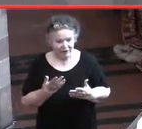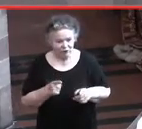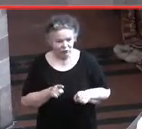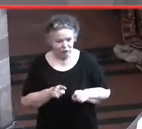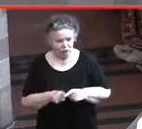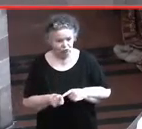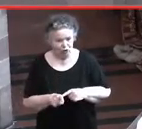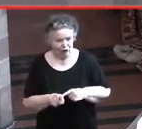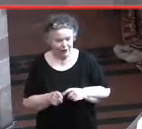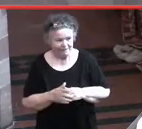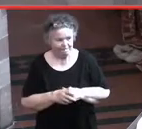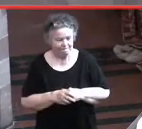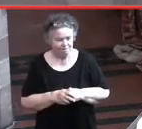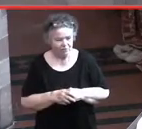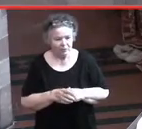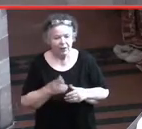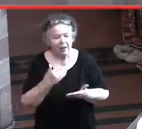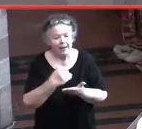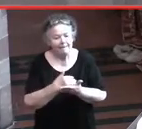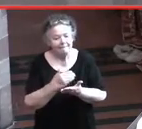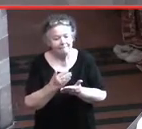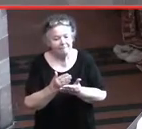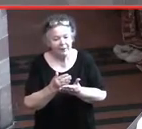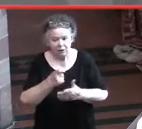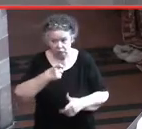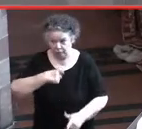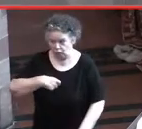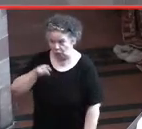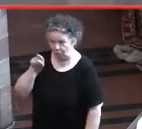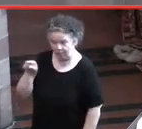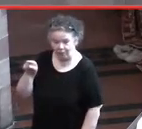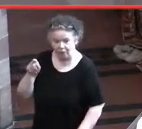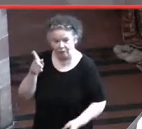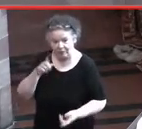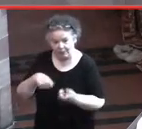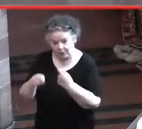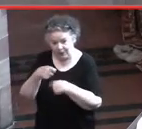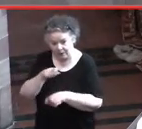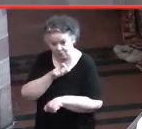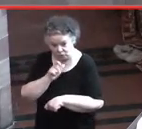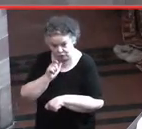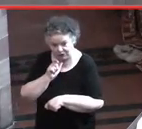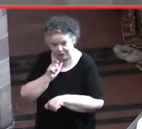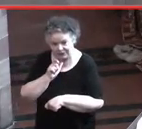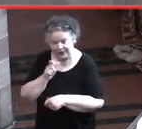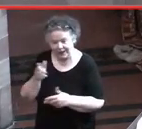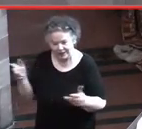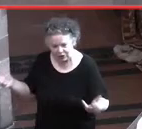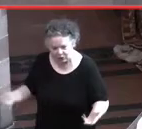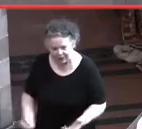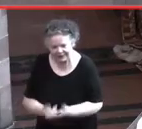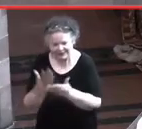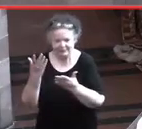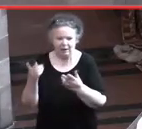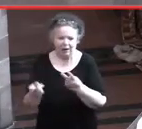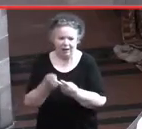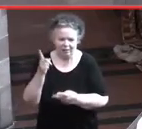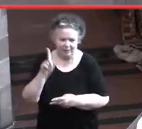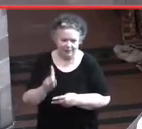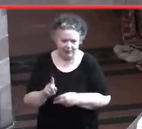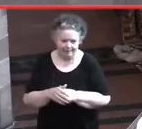Part of the role of those who are ordained is precisely to inspire